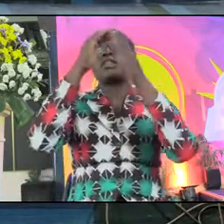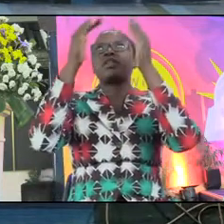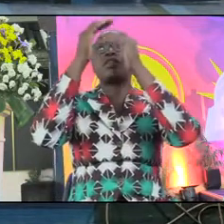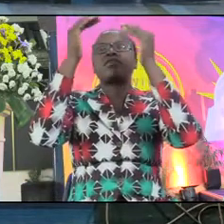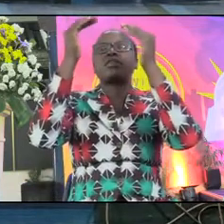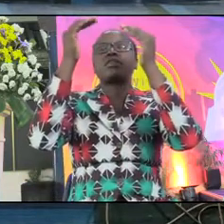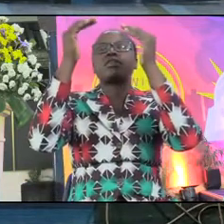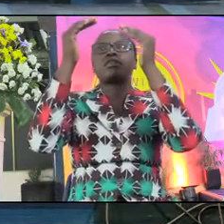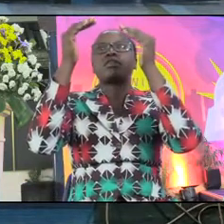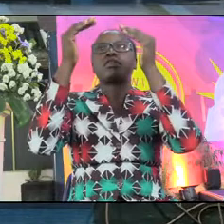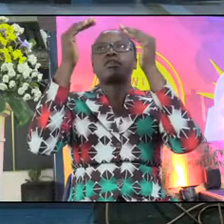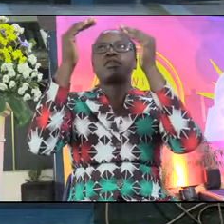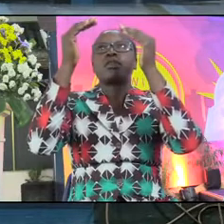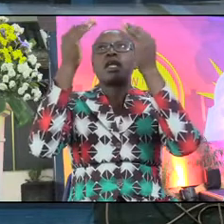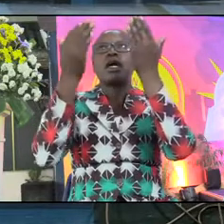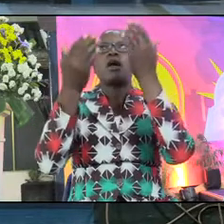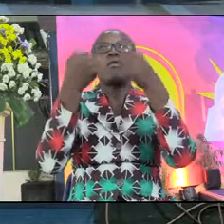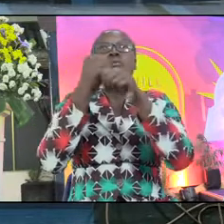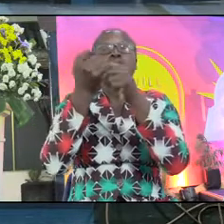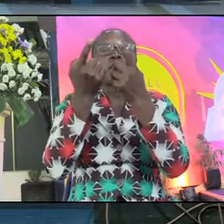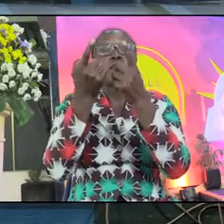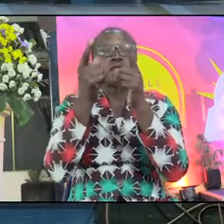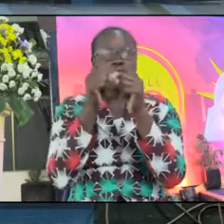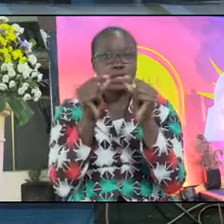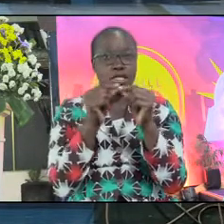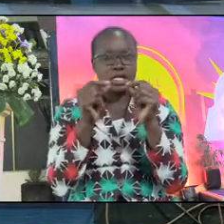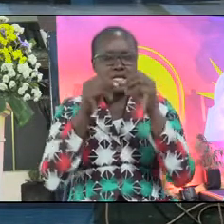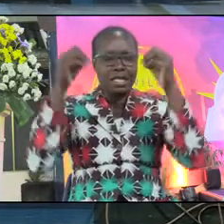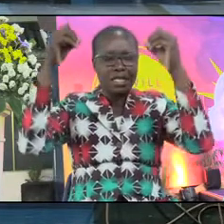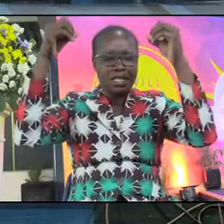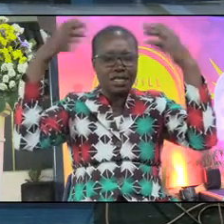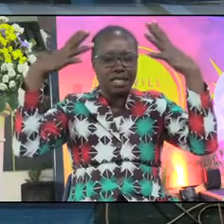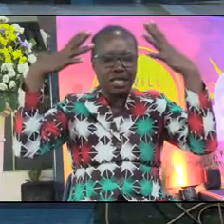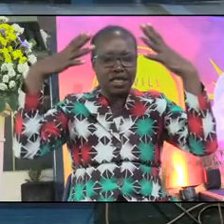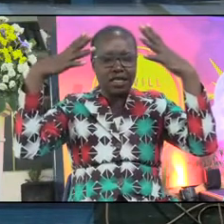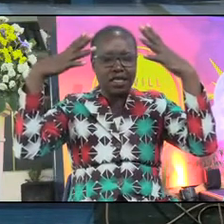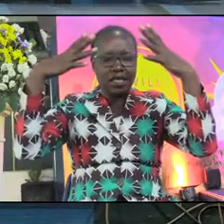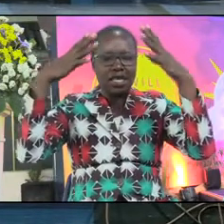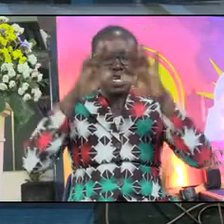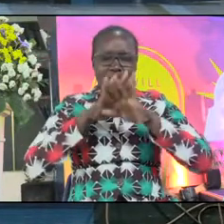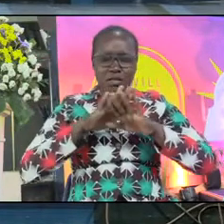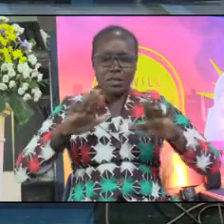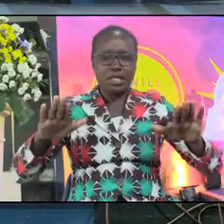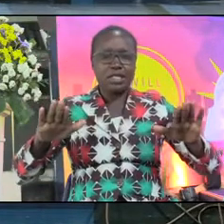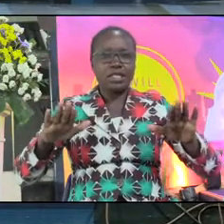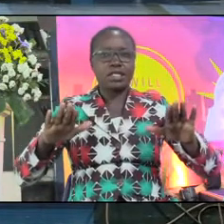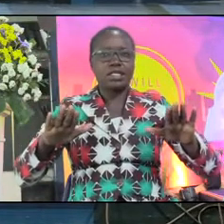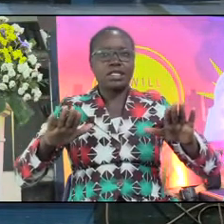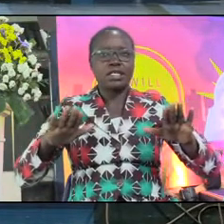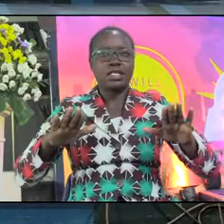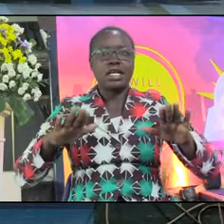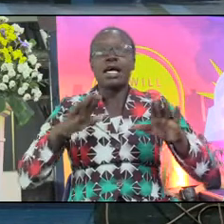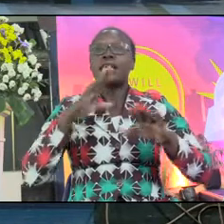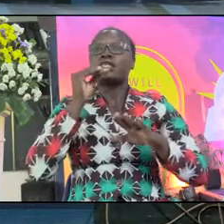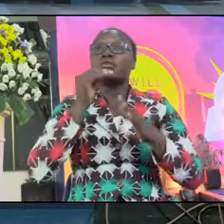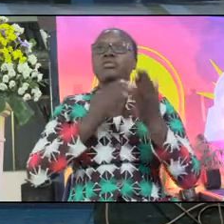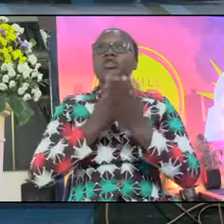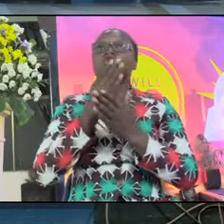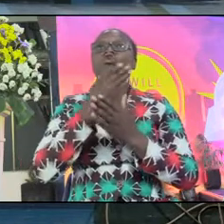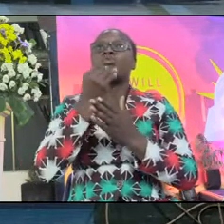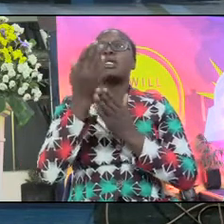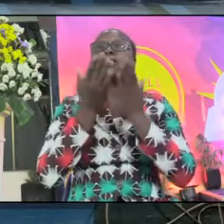heaven, make this message clear and plain. Speak through